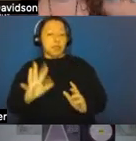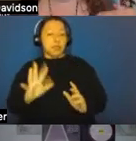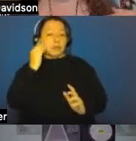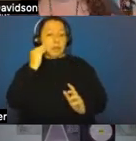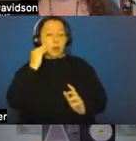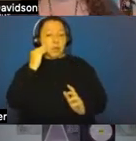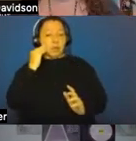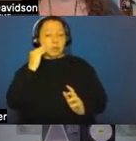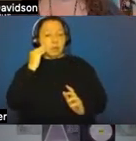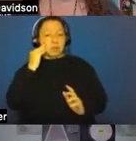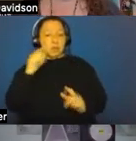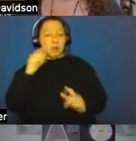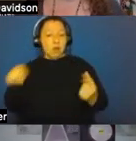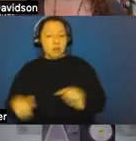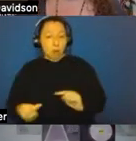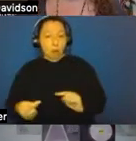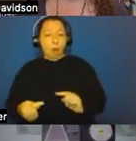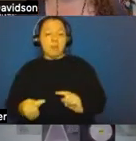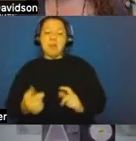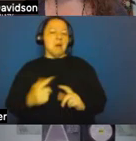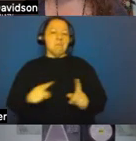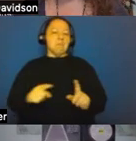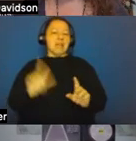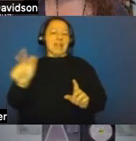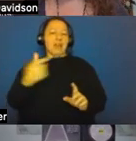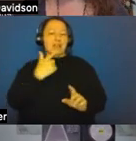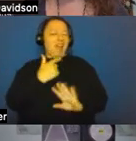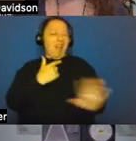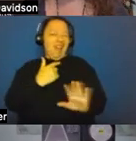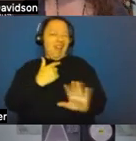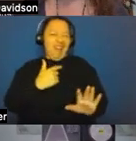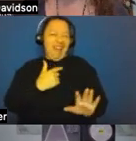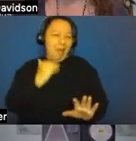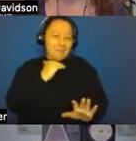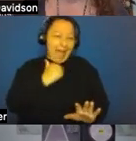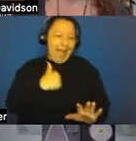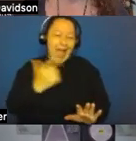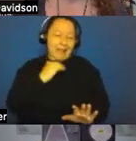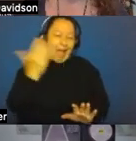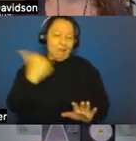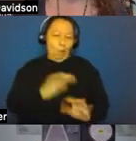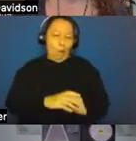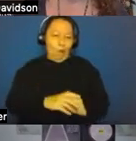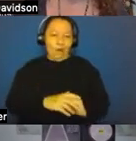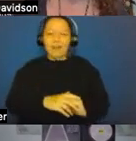I didn't really say that. I'm just kidding, or I was lying. Victims who recant are lying. Do you agree? Are you in the middle?